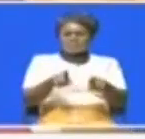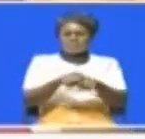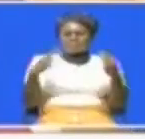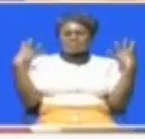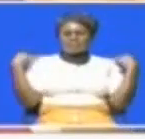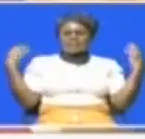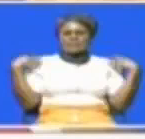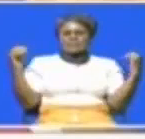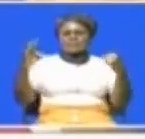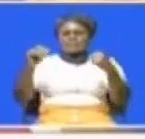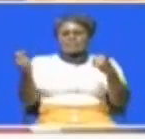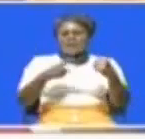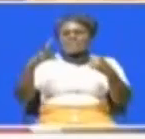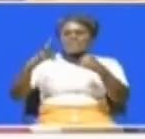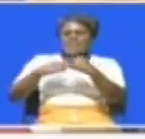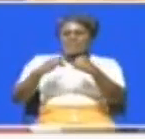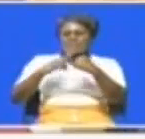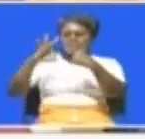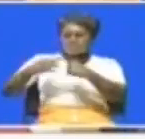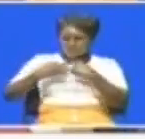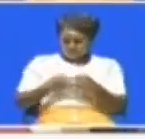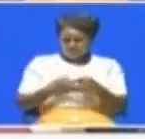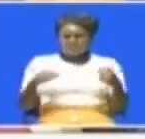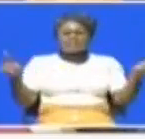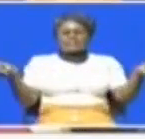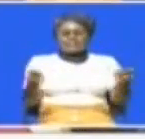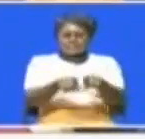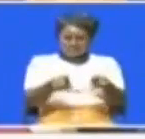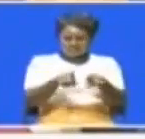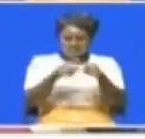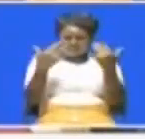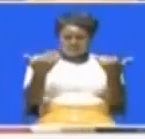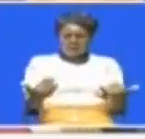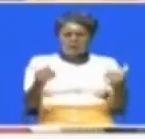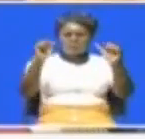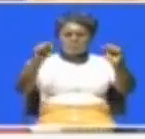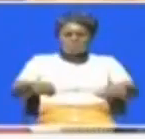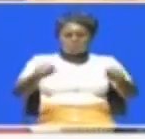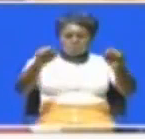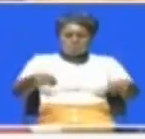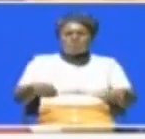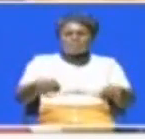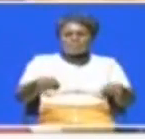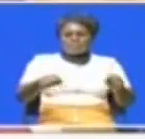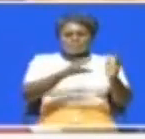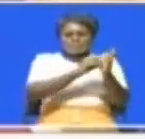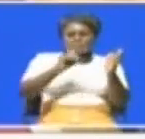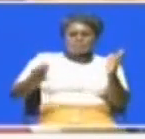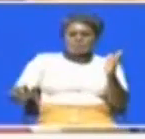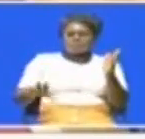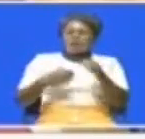8th, but it also now has the potential to throw our